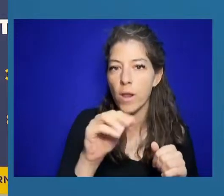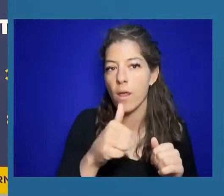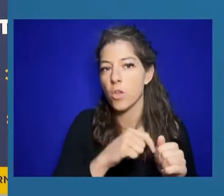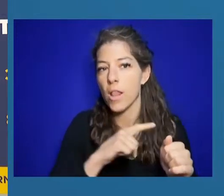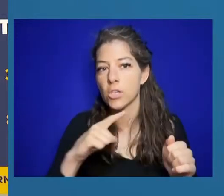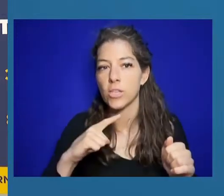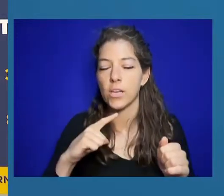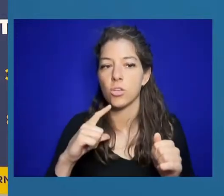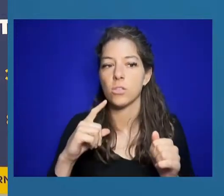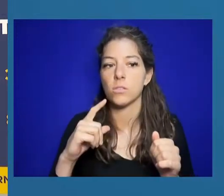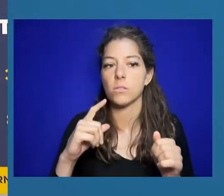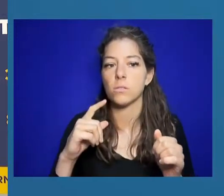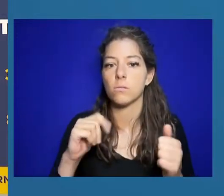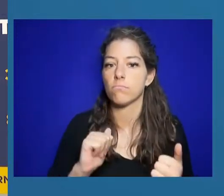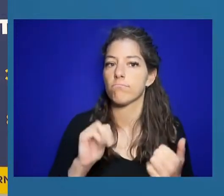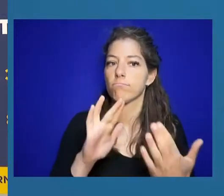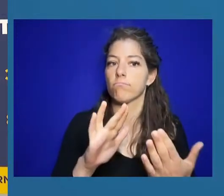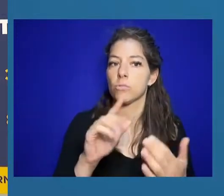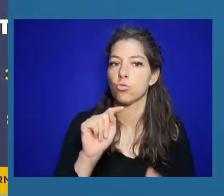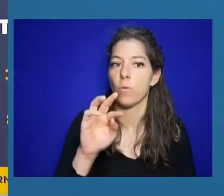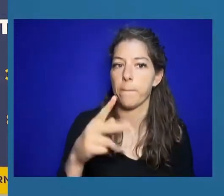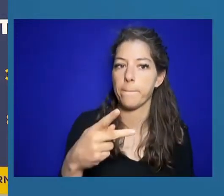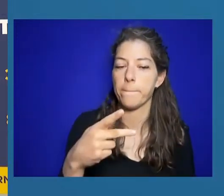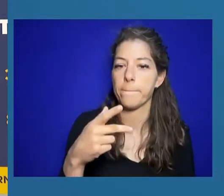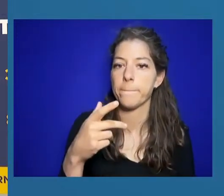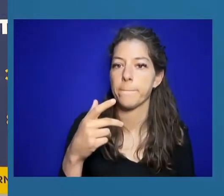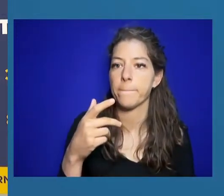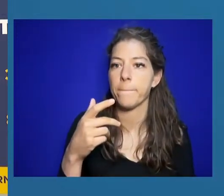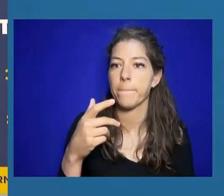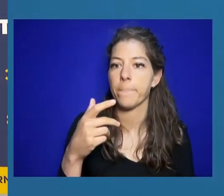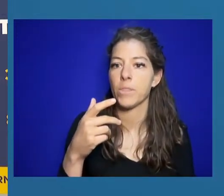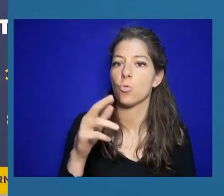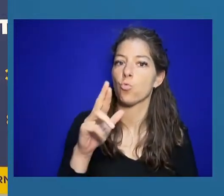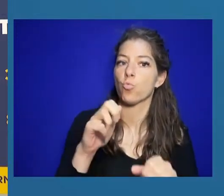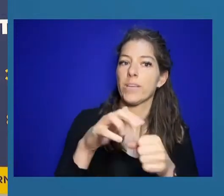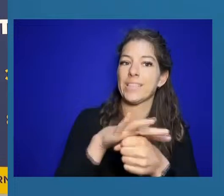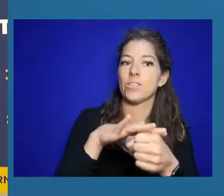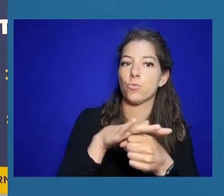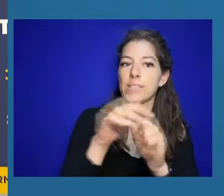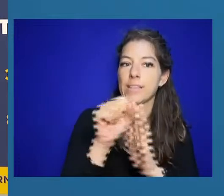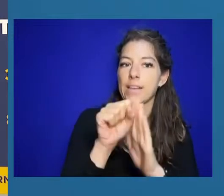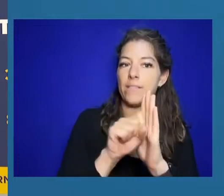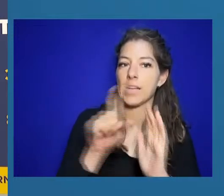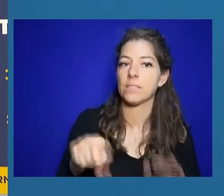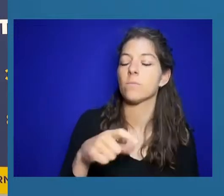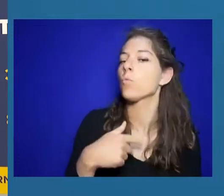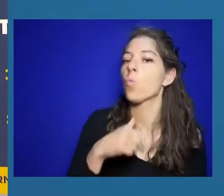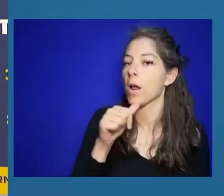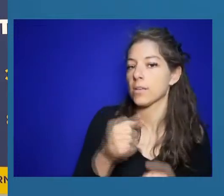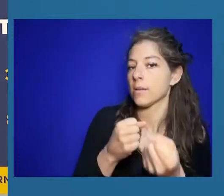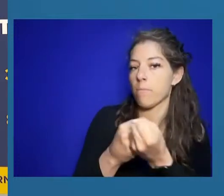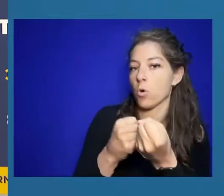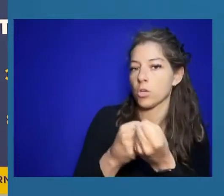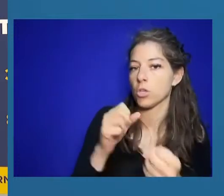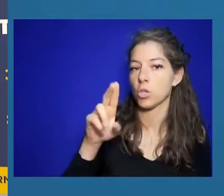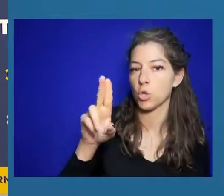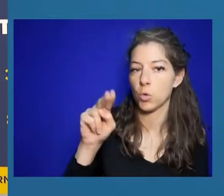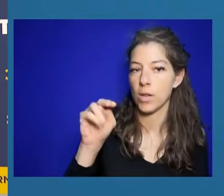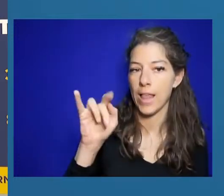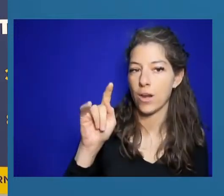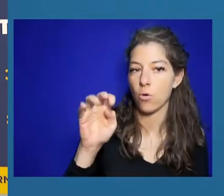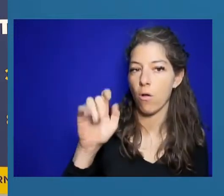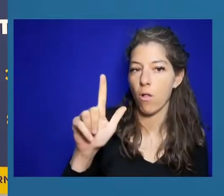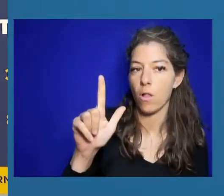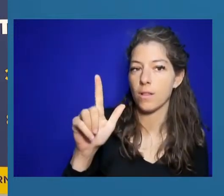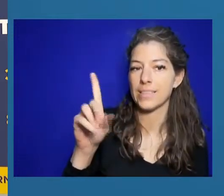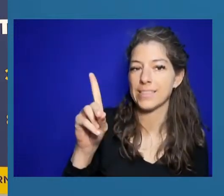against Trump and the efforts to redistrict the state of Texas? No, we're not going to support unilateral disarmament. That is what happened in